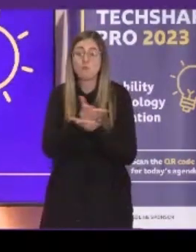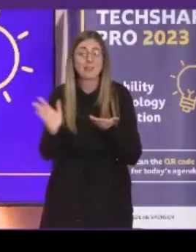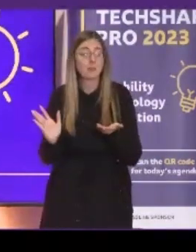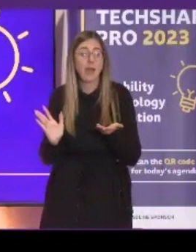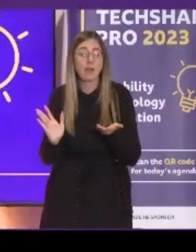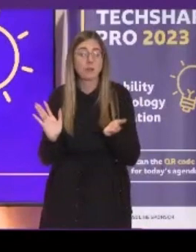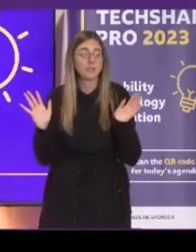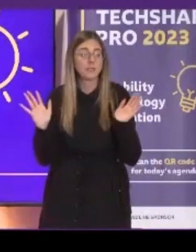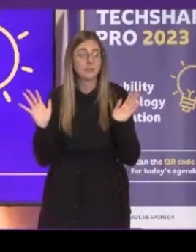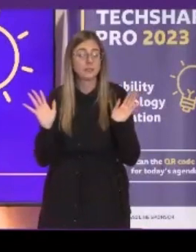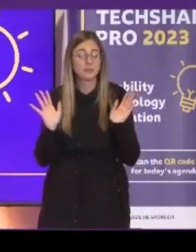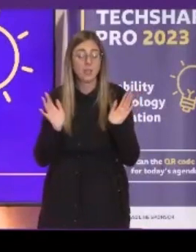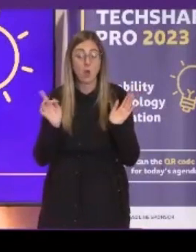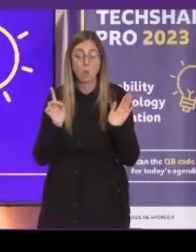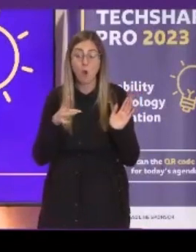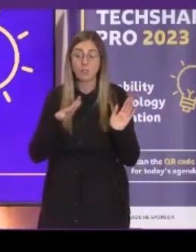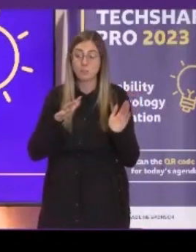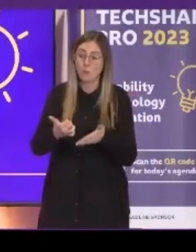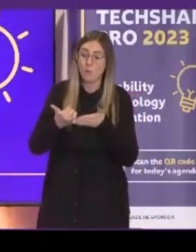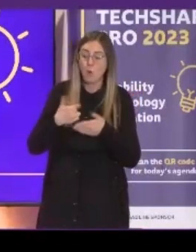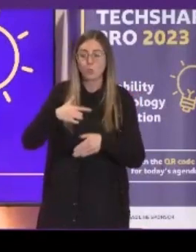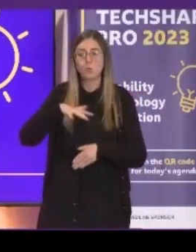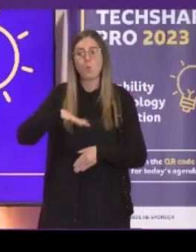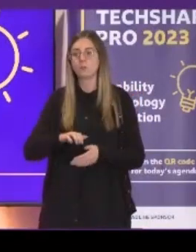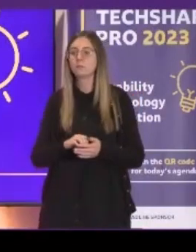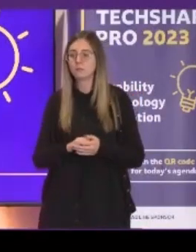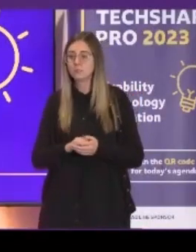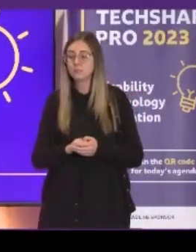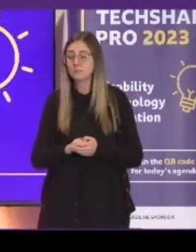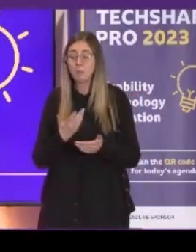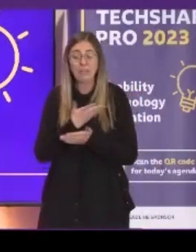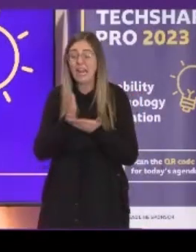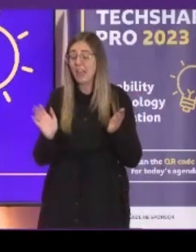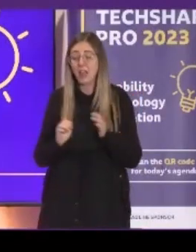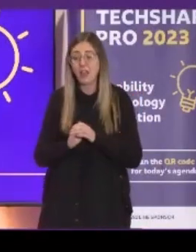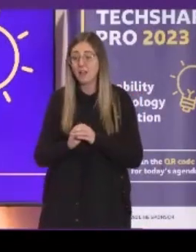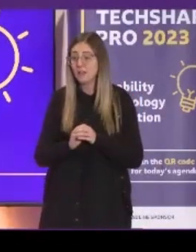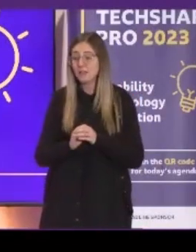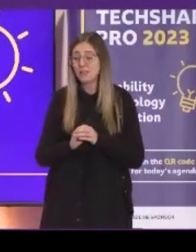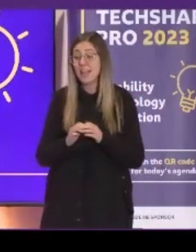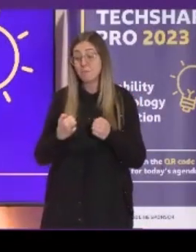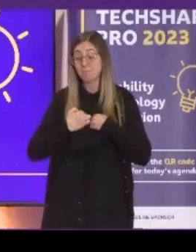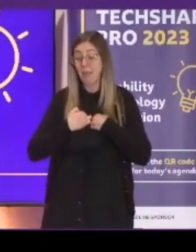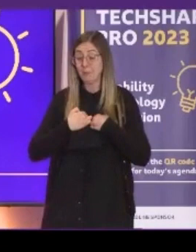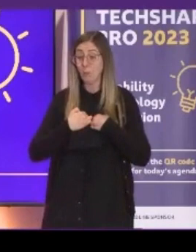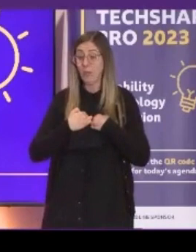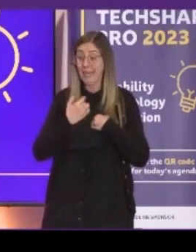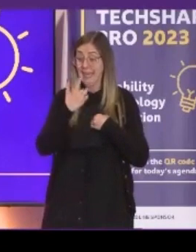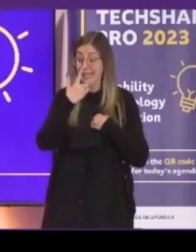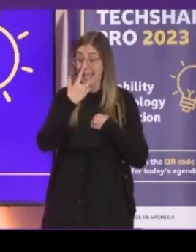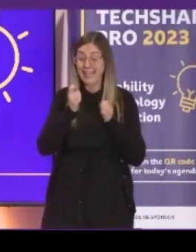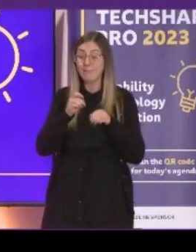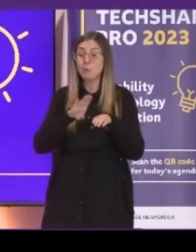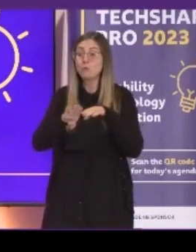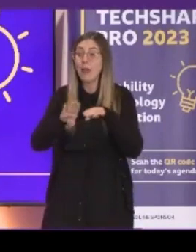about the support that is needed, because it might be that organisations like ourselves can provide